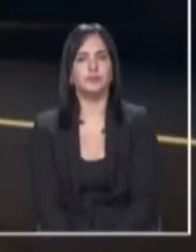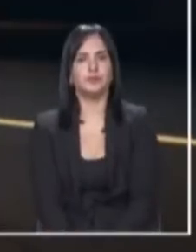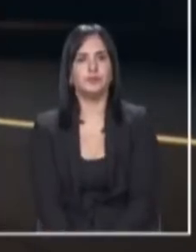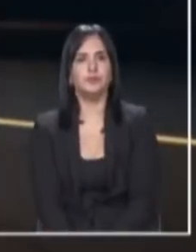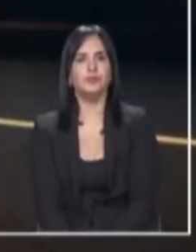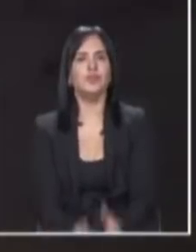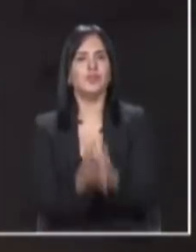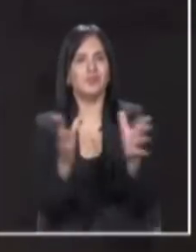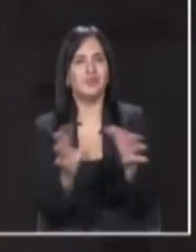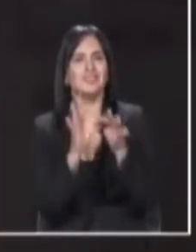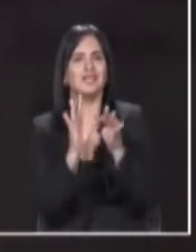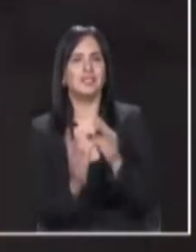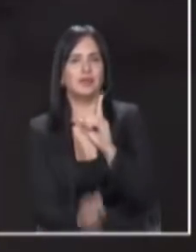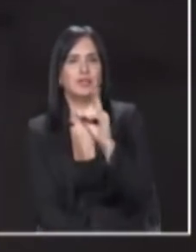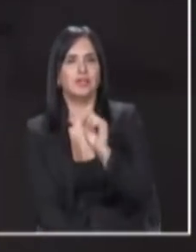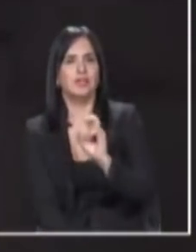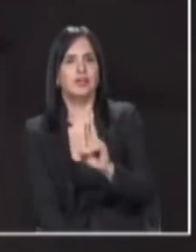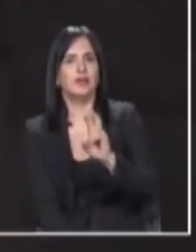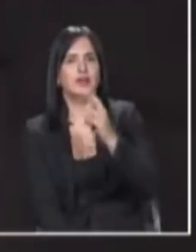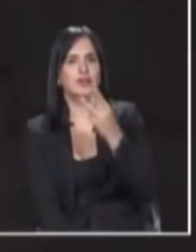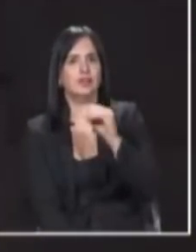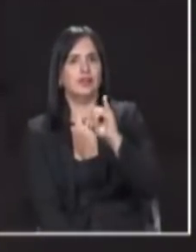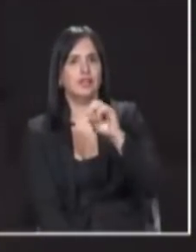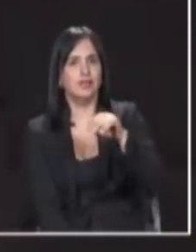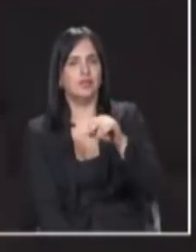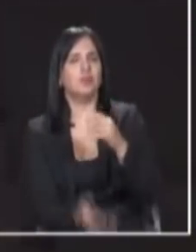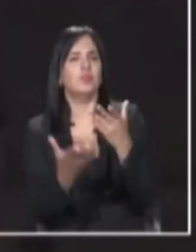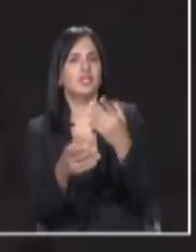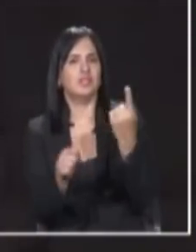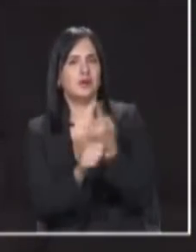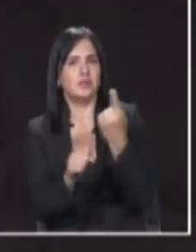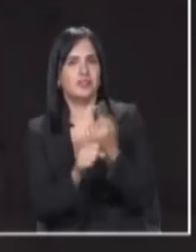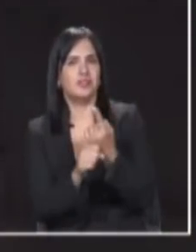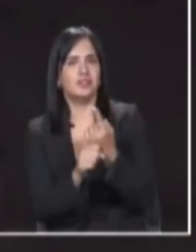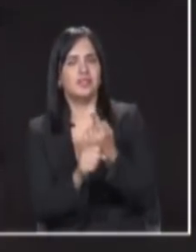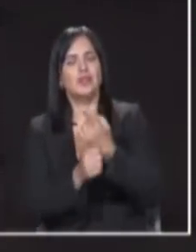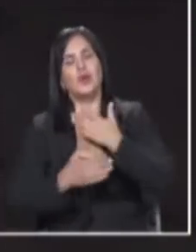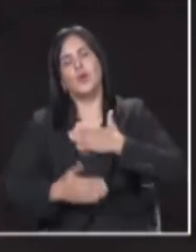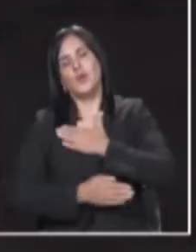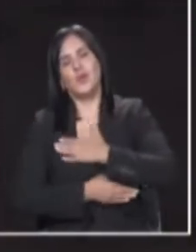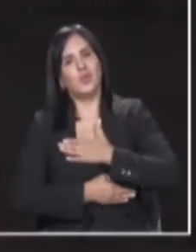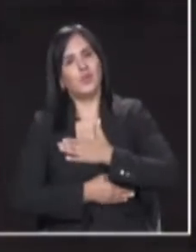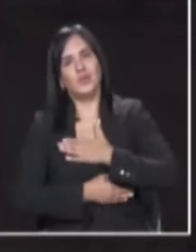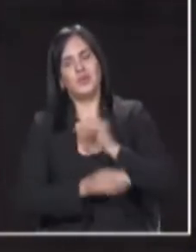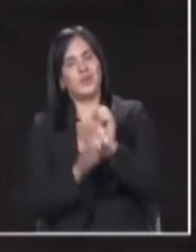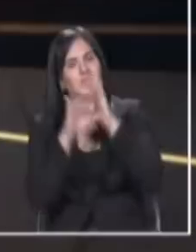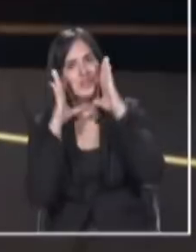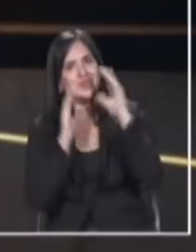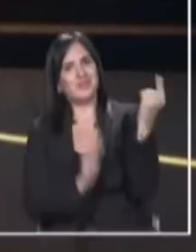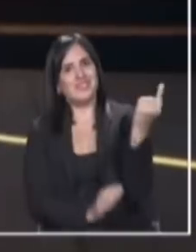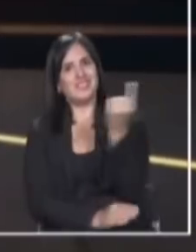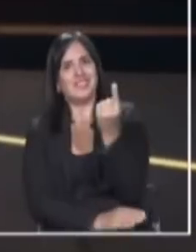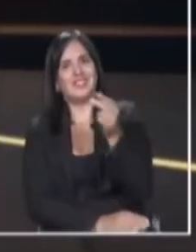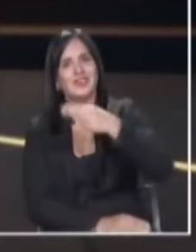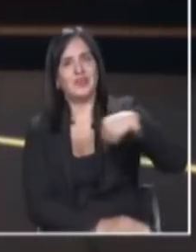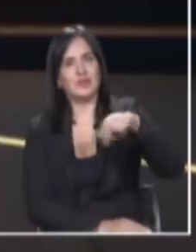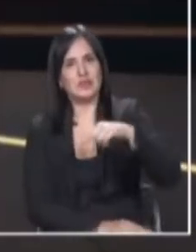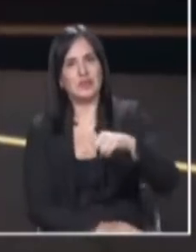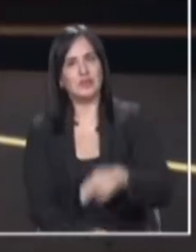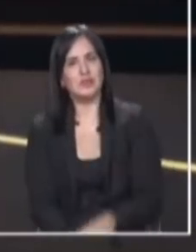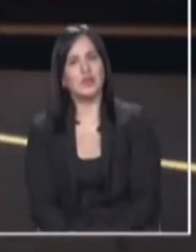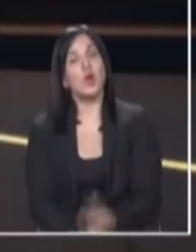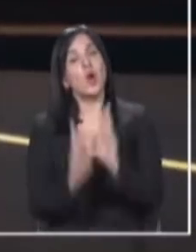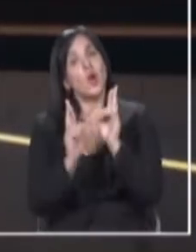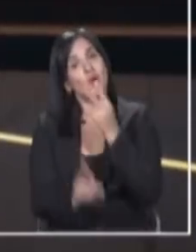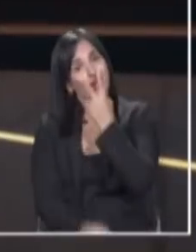thank you very much Mr Darwin for this conversation it's been a real pleasure and I'm surprised to have you here talking with us I hope to see you